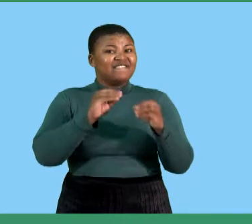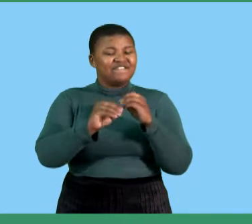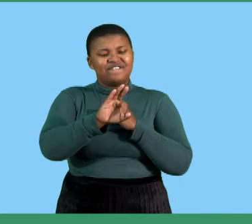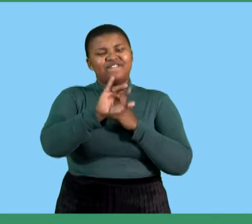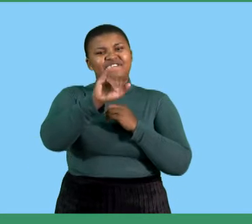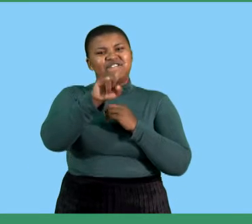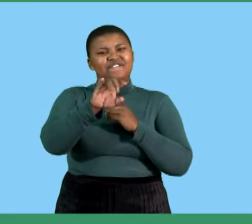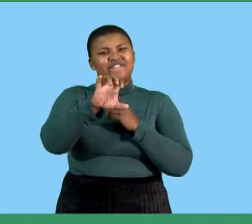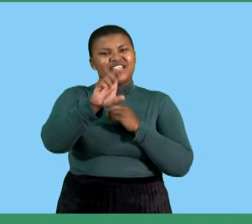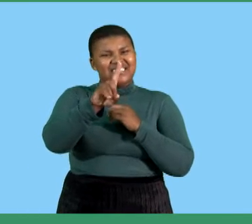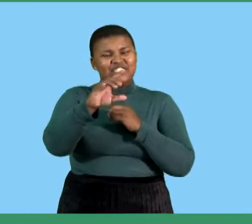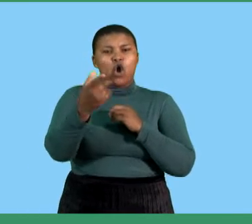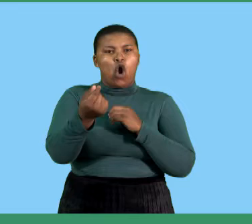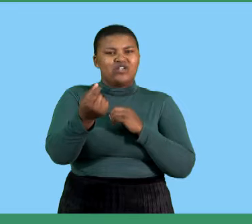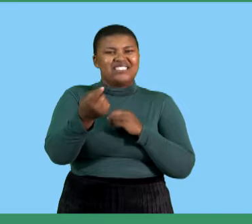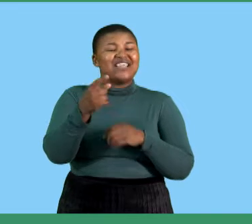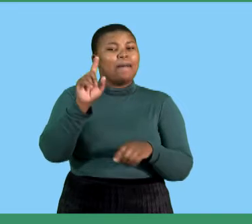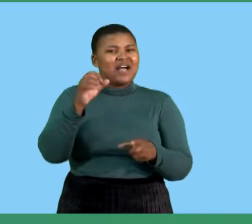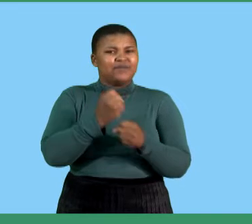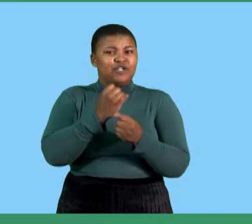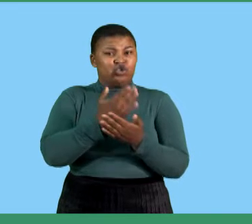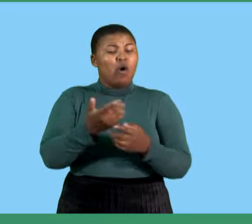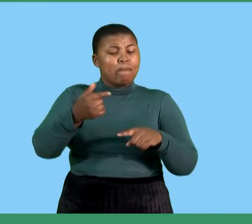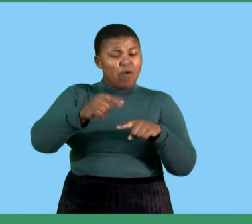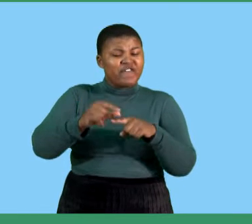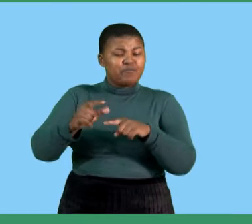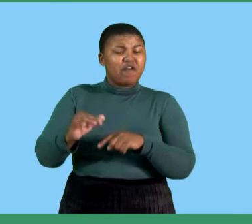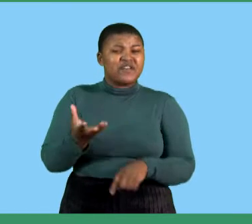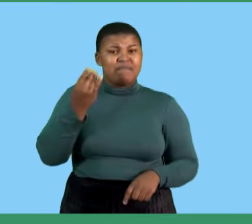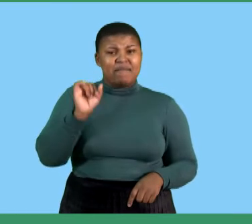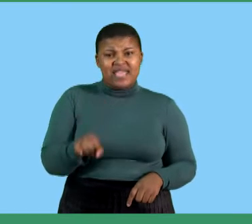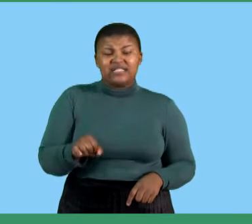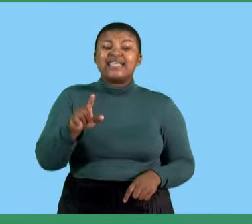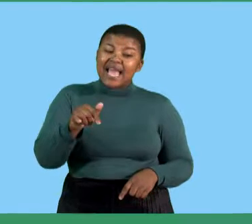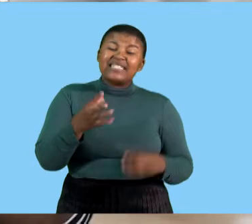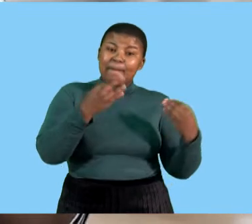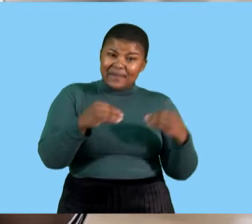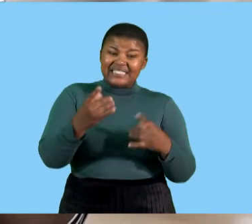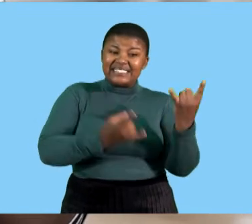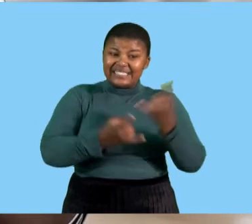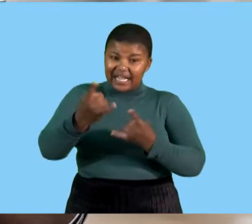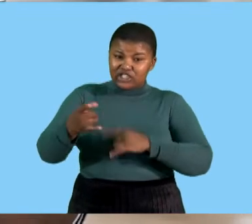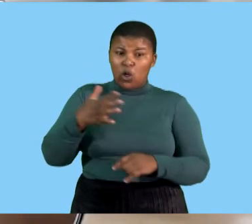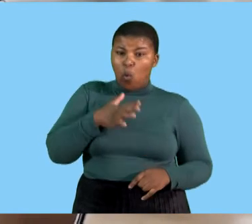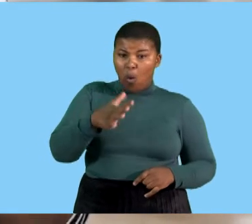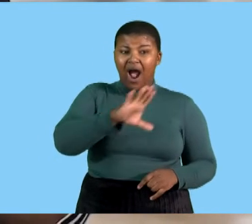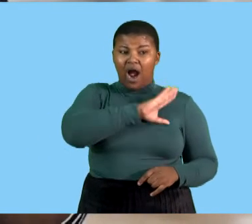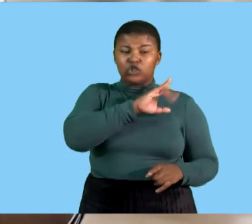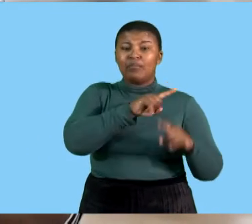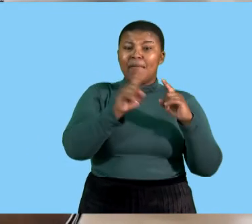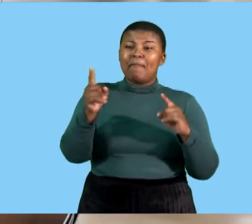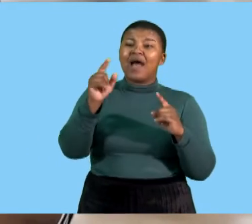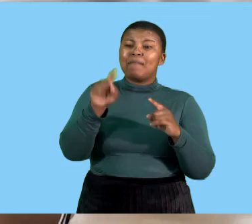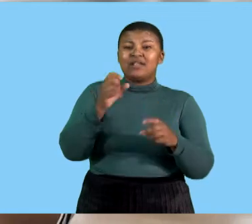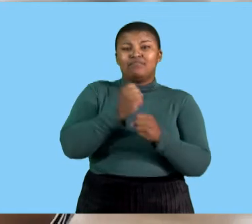because at the end of the day, you need to make profit. So, or you need to break even. But the whole point of a business is to make profit. So now the